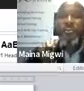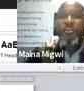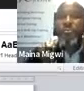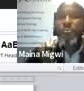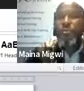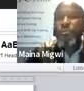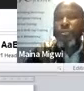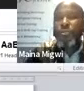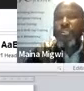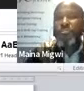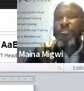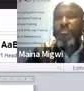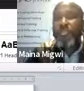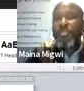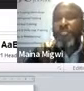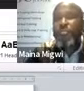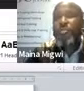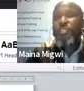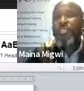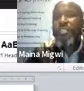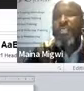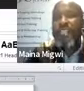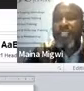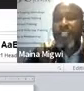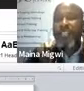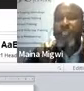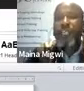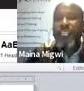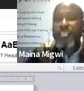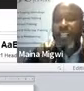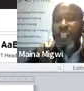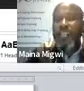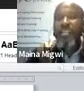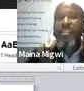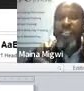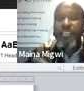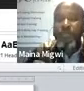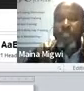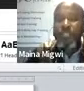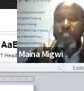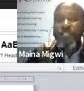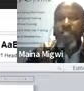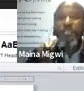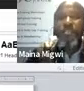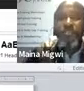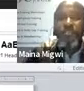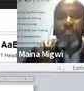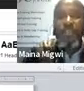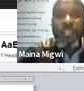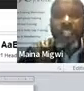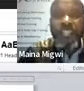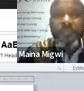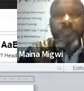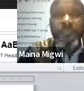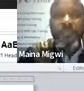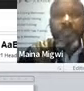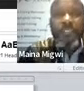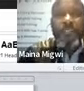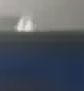and there is optimal opportunities for the parties to communicate directly with each other in the presence of the